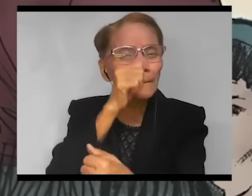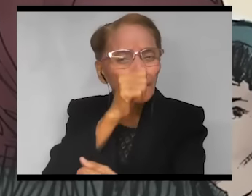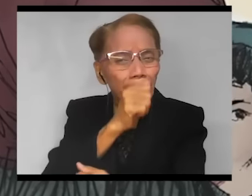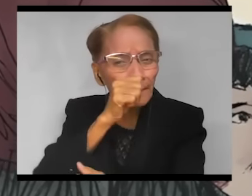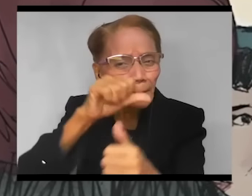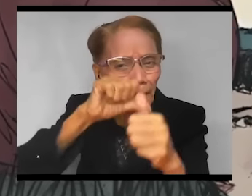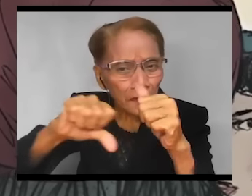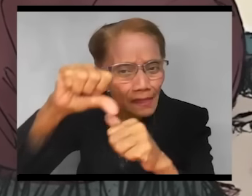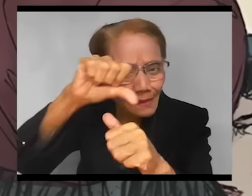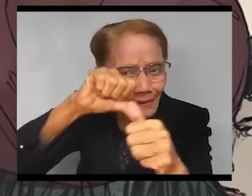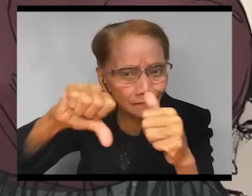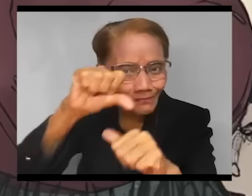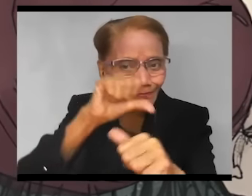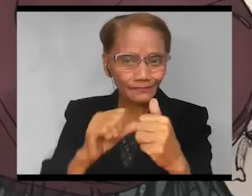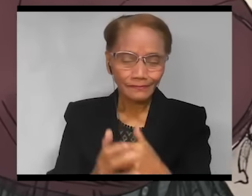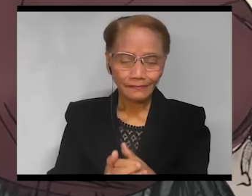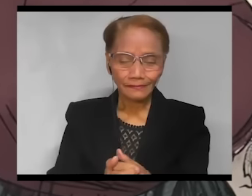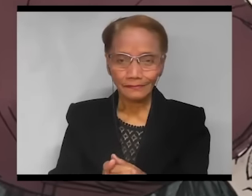one another,